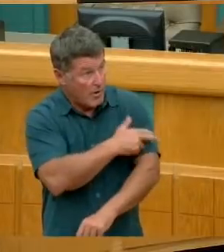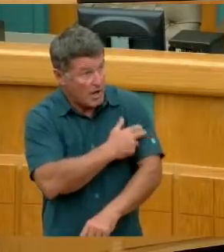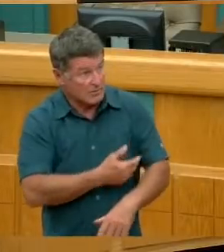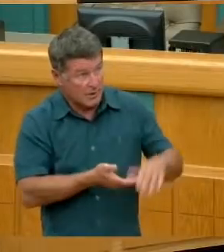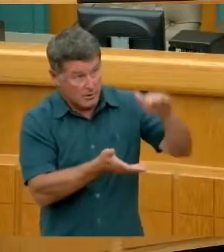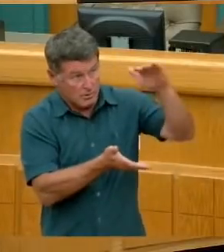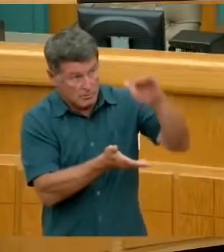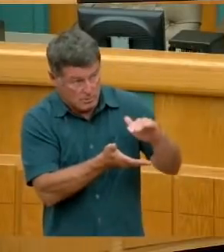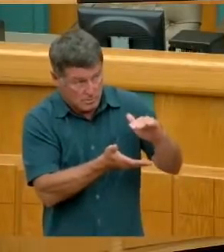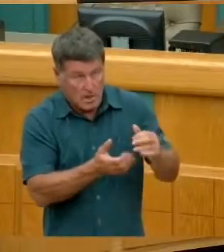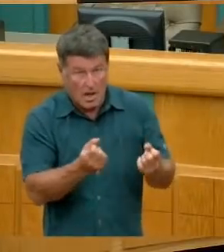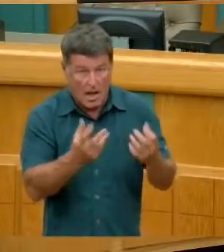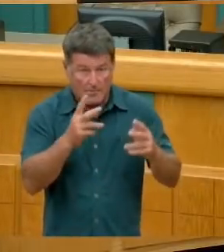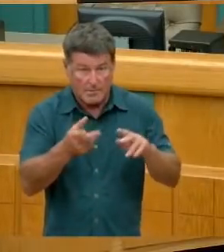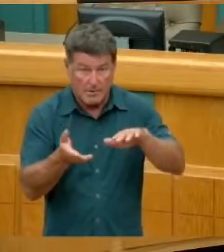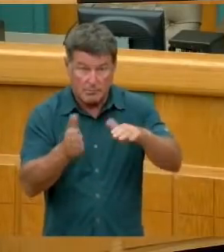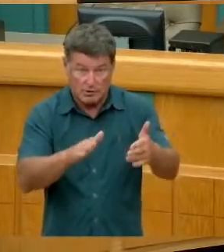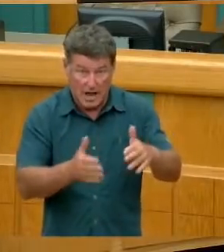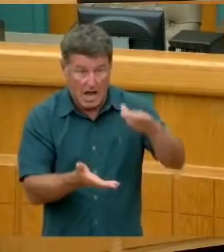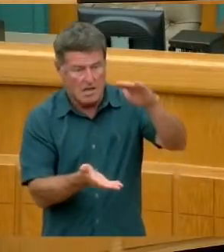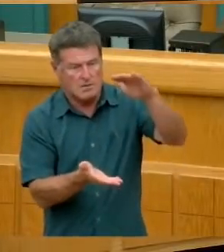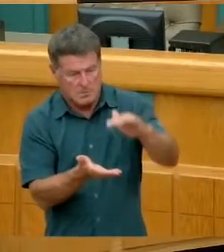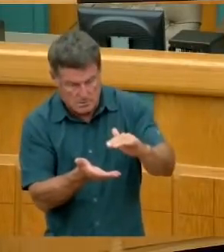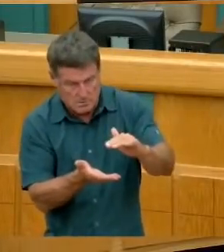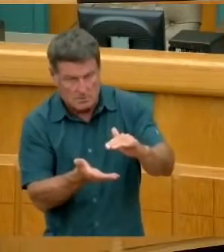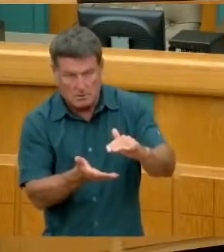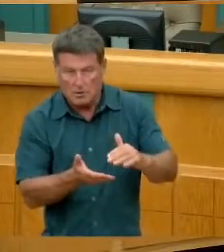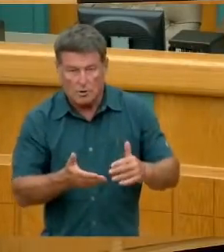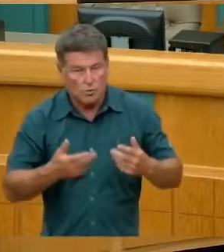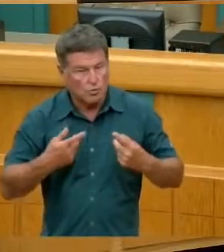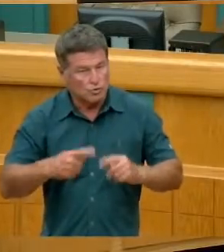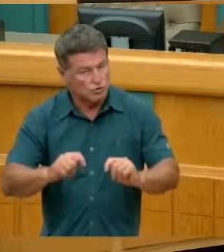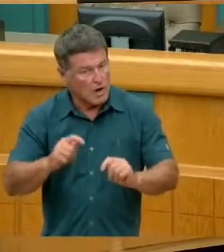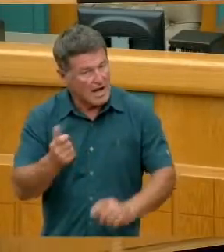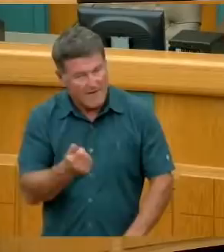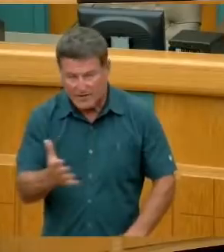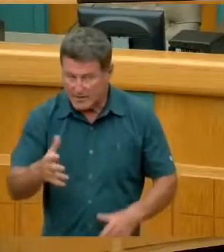down, to keep the fatality rate down.